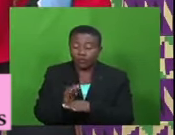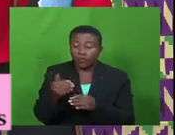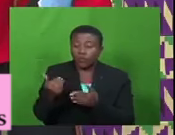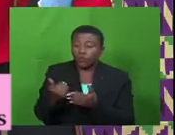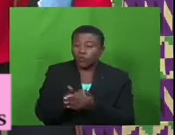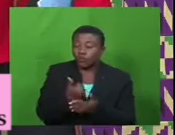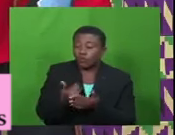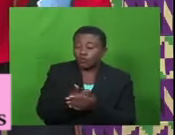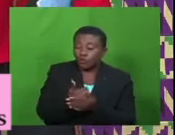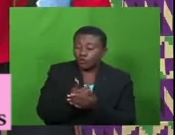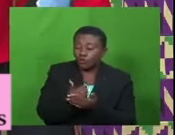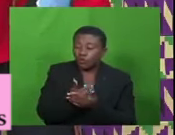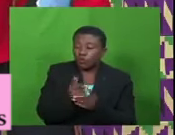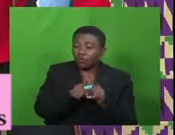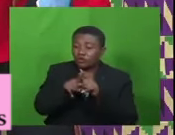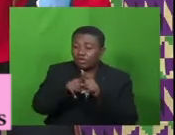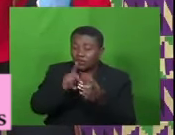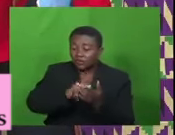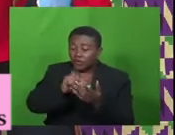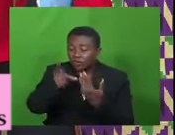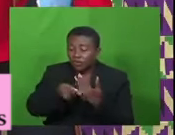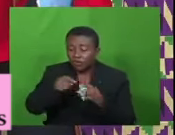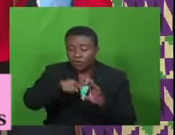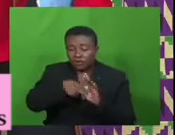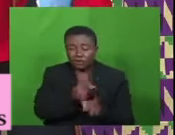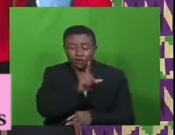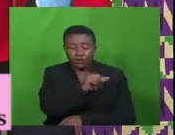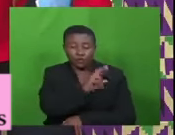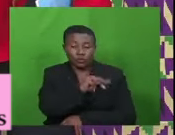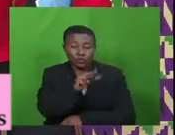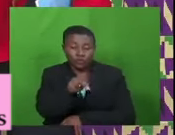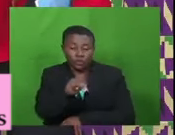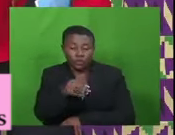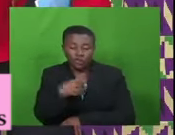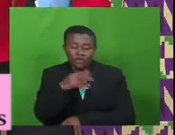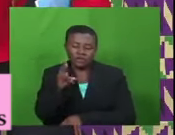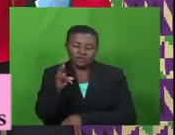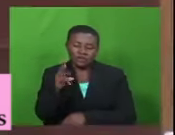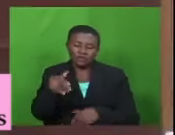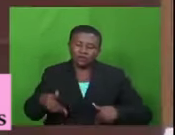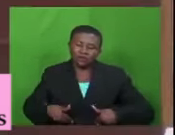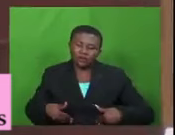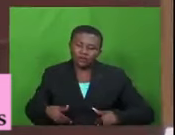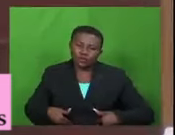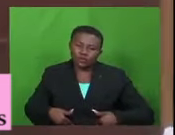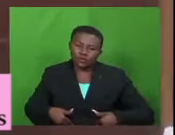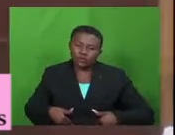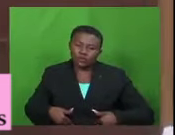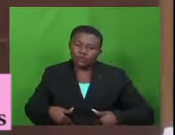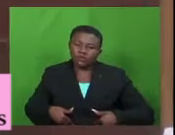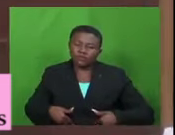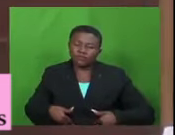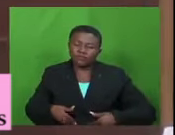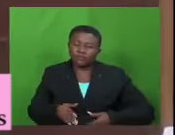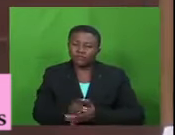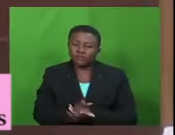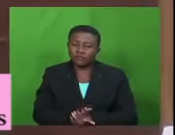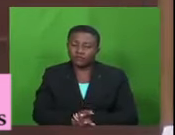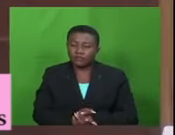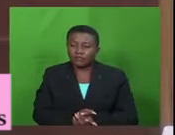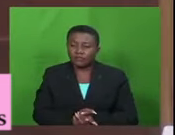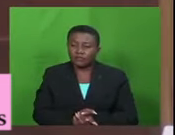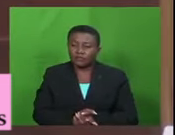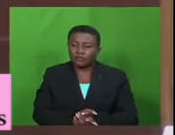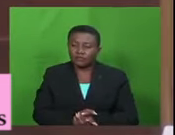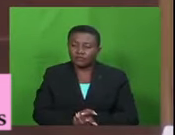successfully piloted in 2022, with 70 youth-led businesses benefiting from the initial 1.98 million